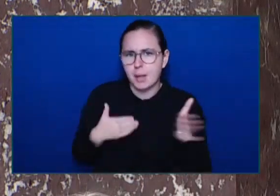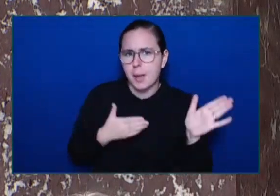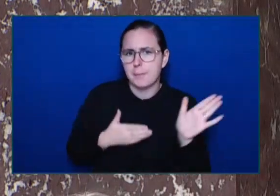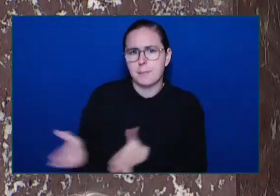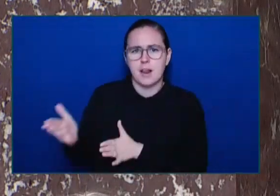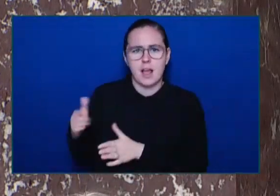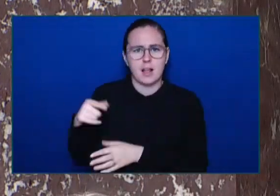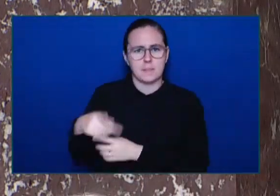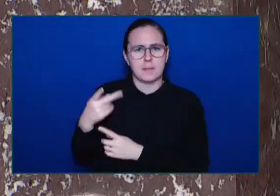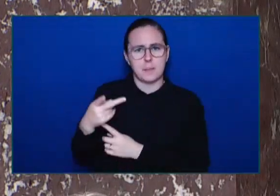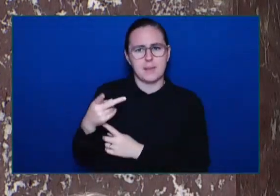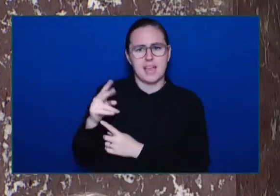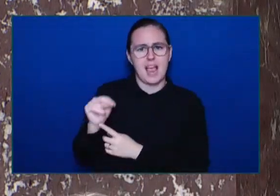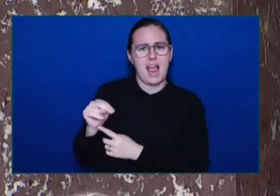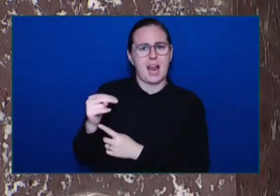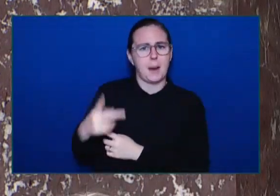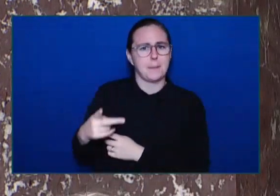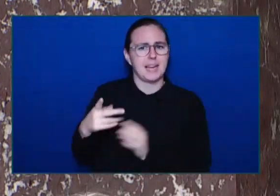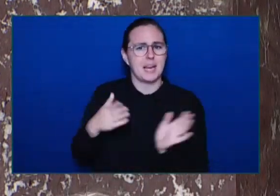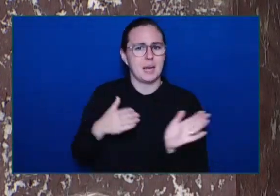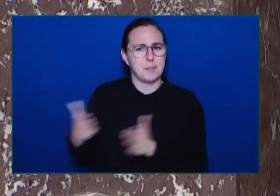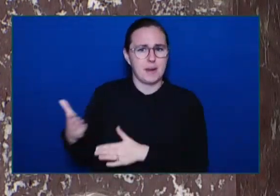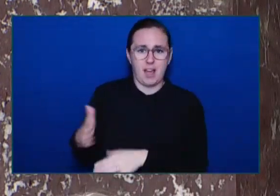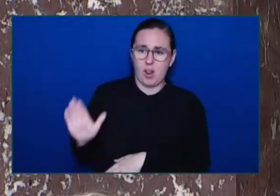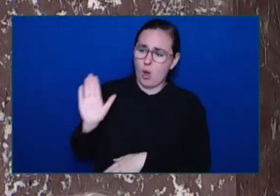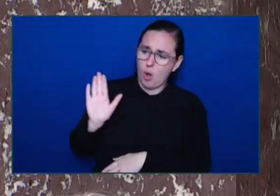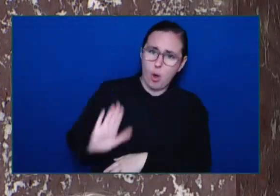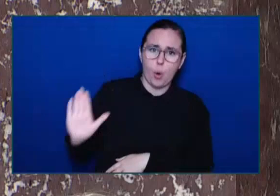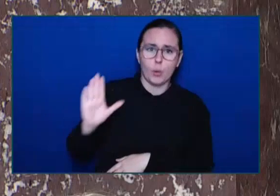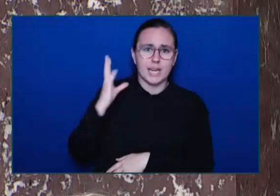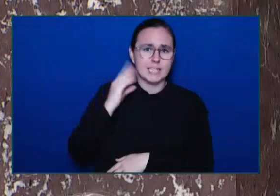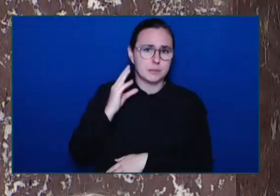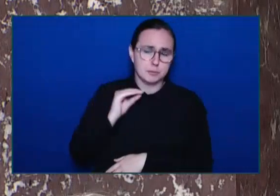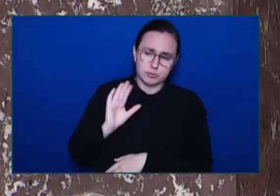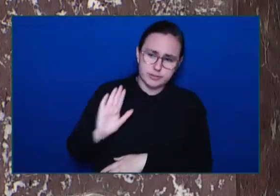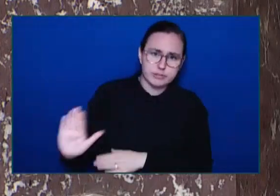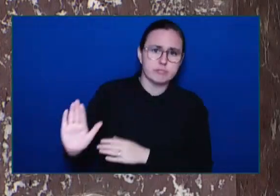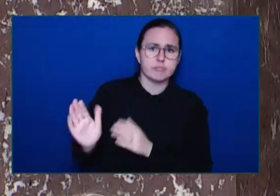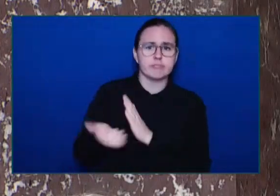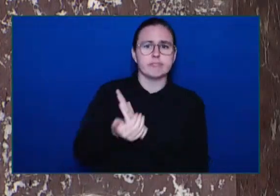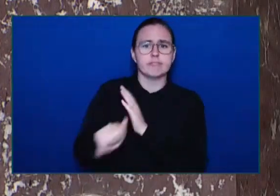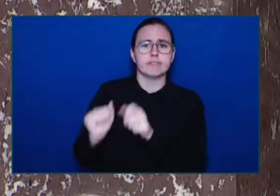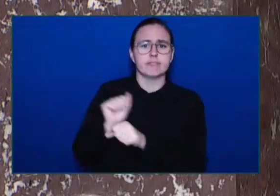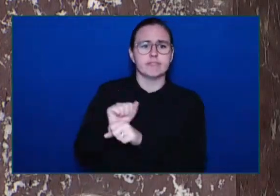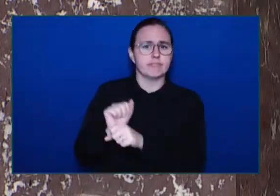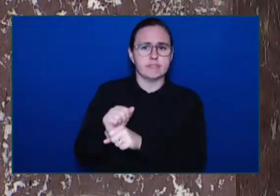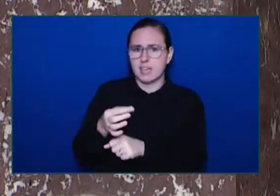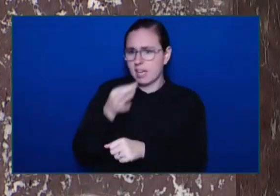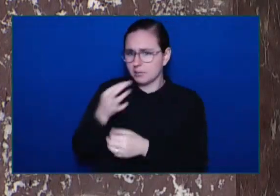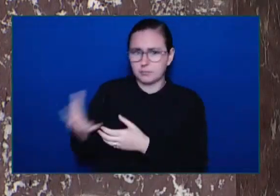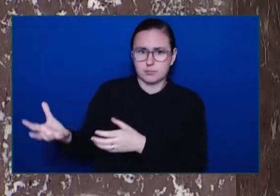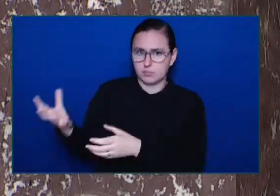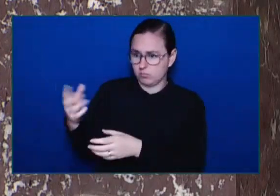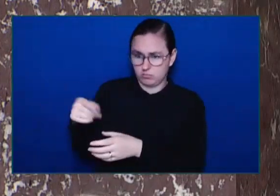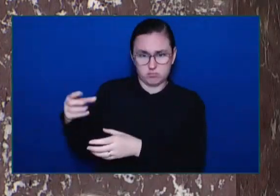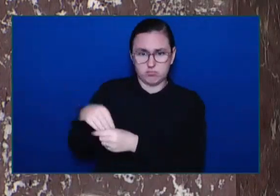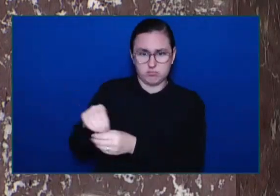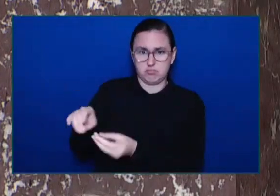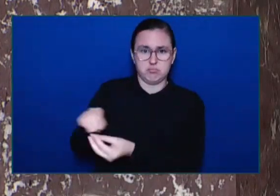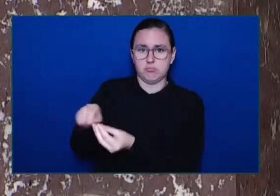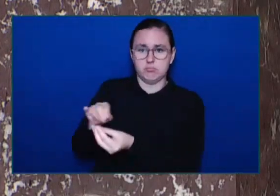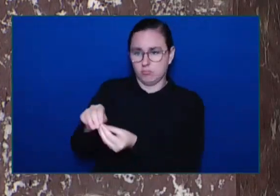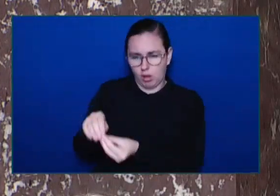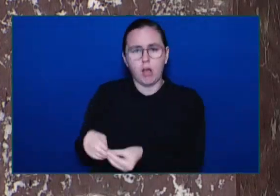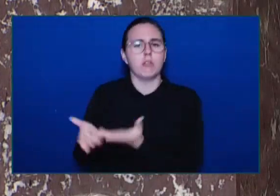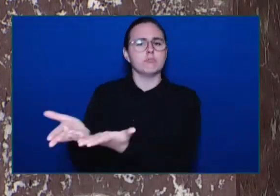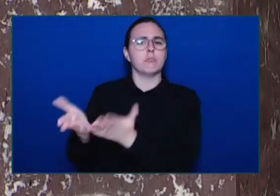and years of work serving these children. It offers a principled approach to diagnosis, individualized funding for